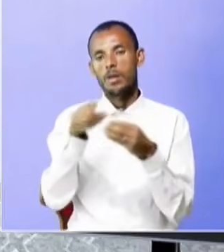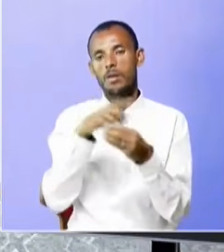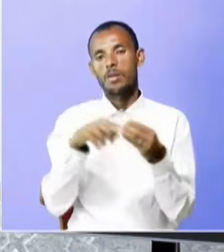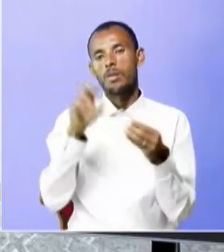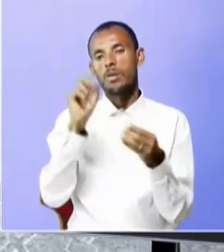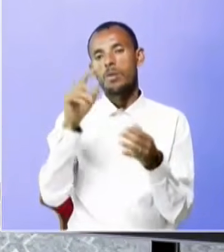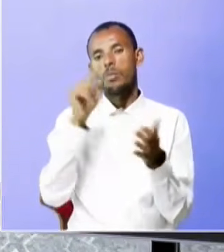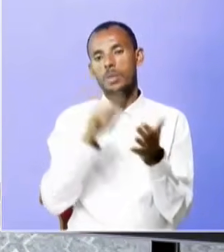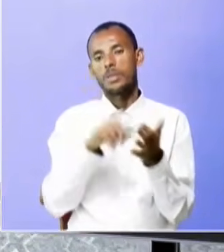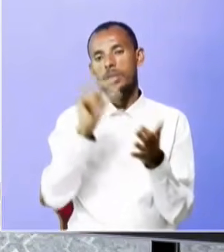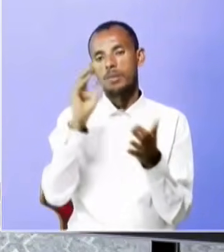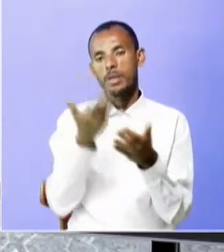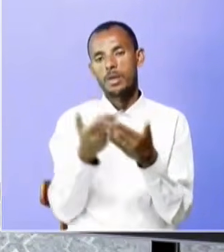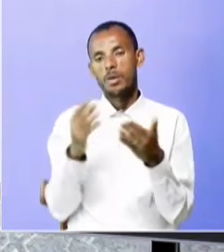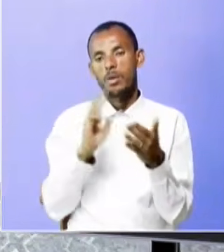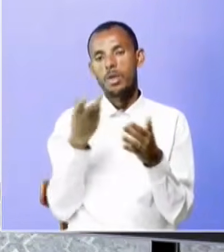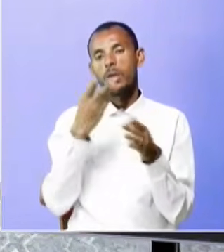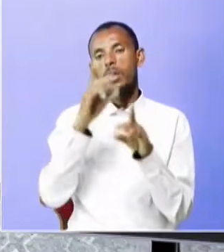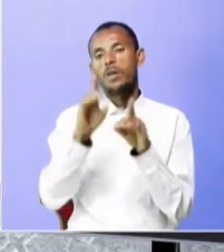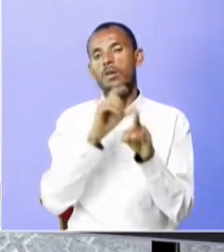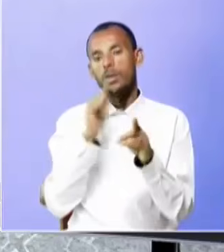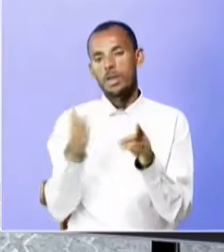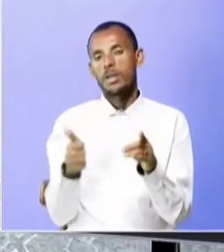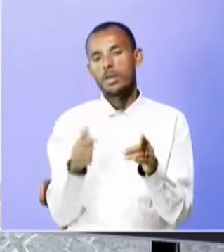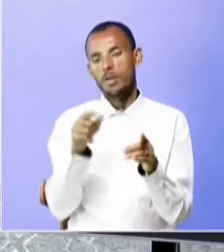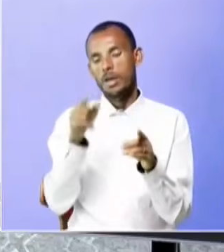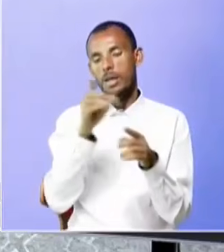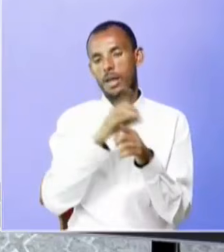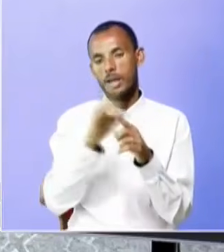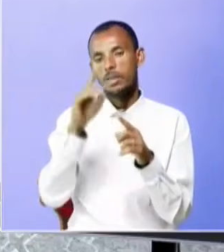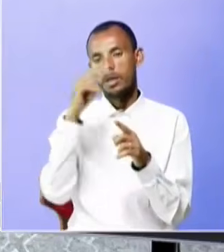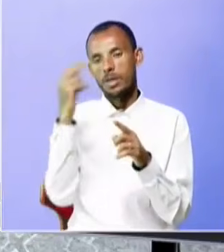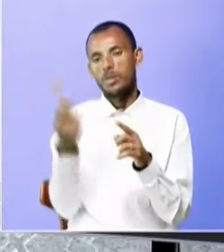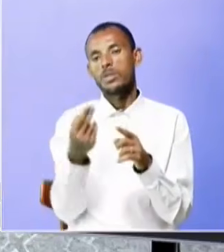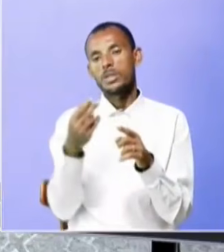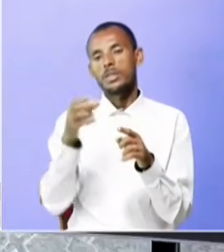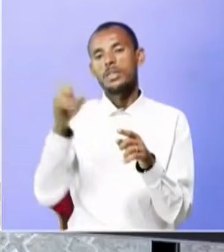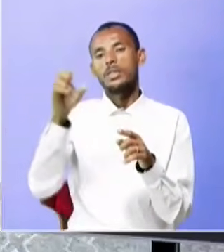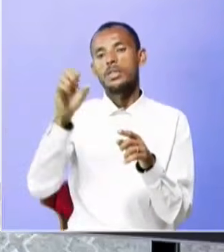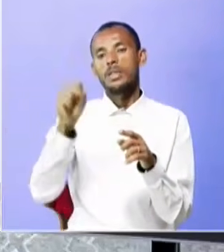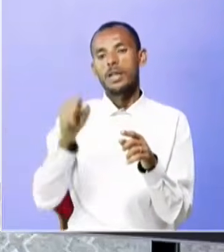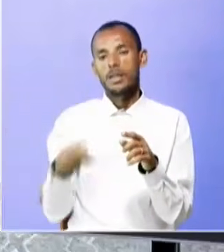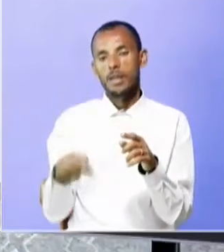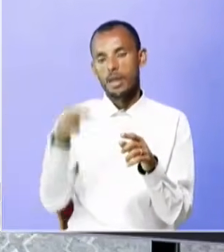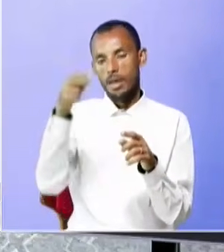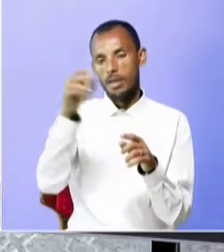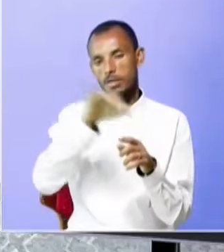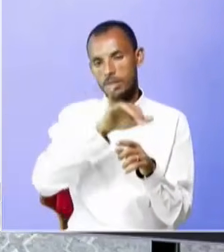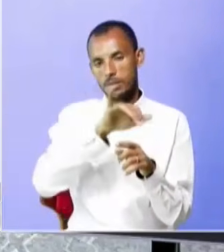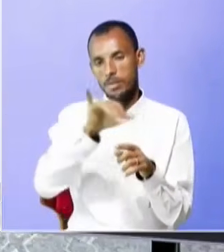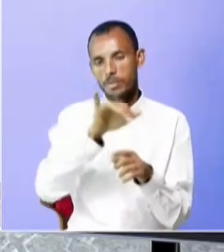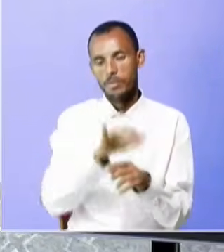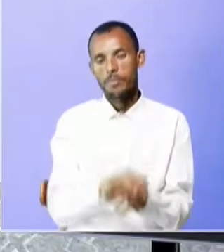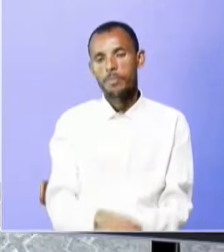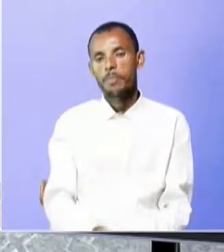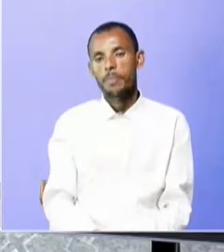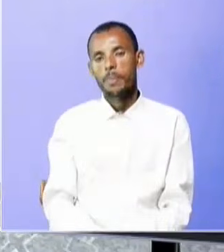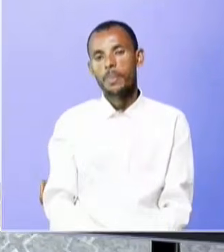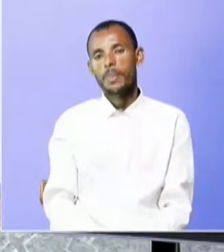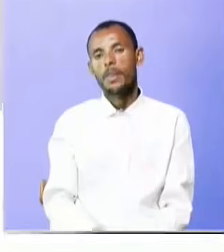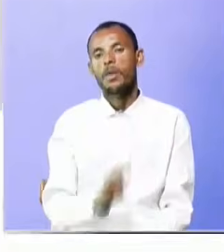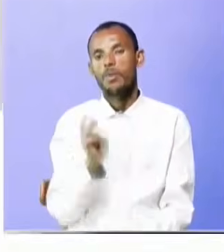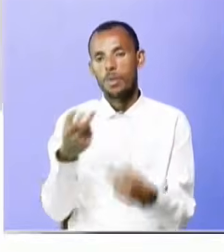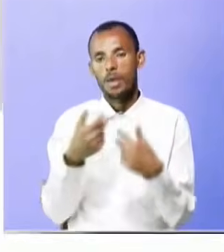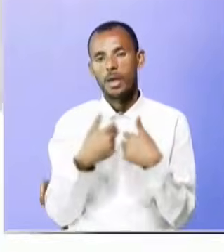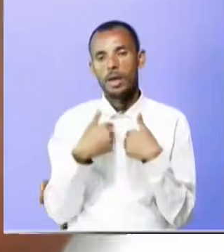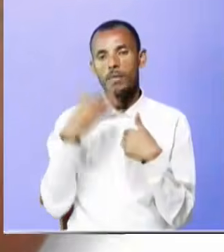something, but we don't need that approximation. You can directly take the slant height as it is. Okay, so we have